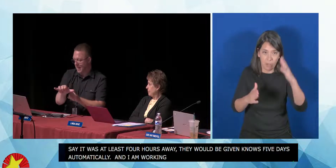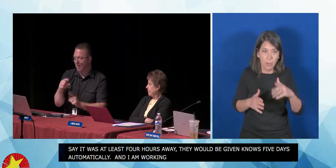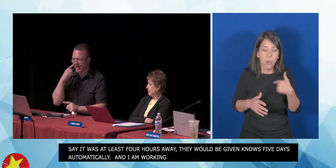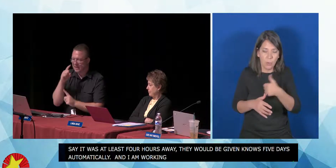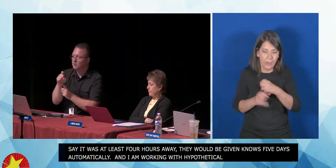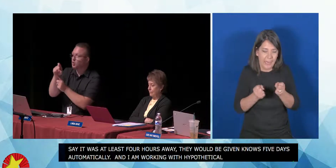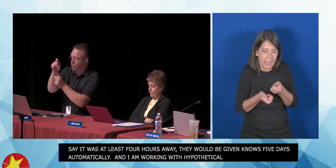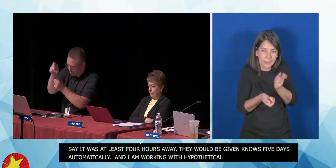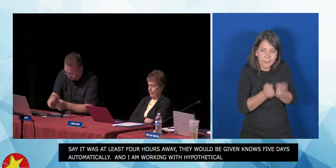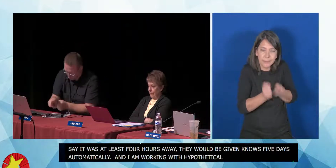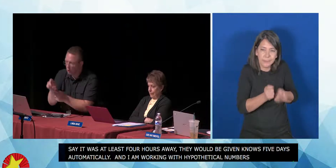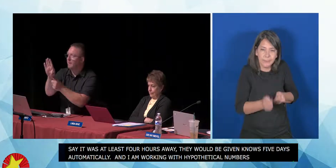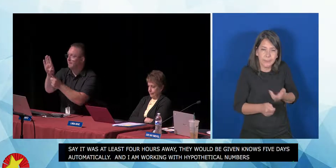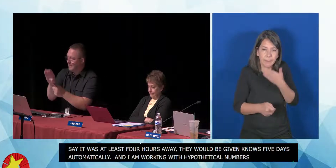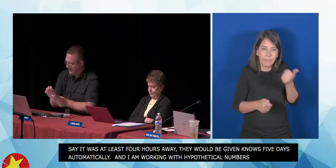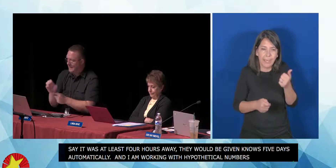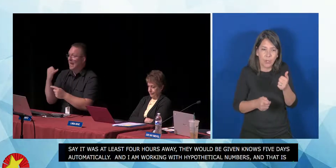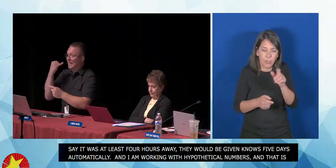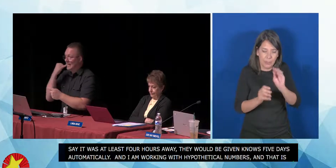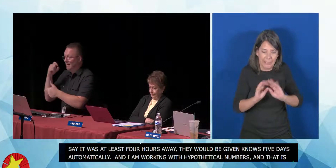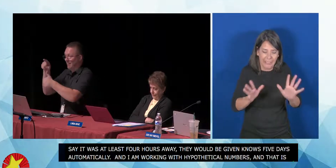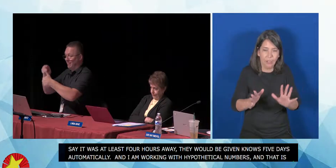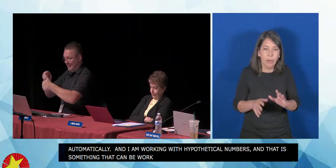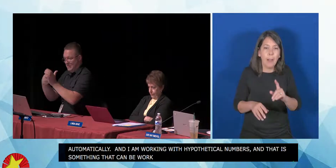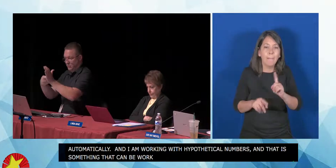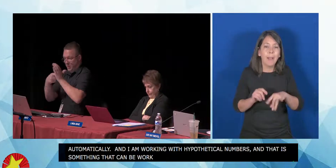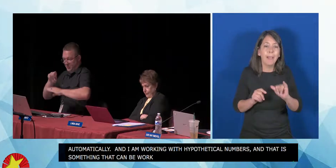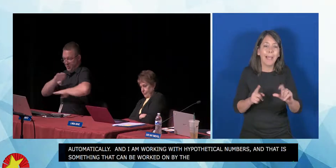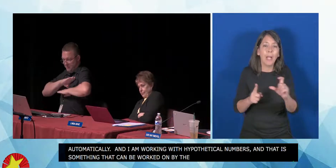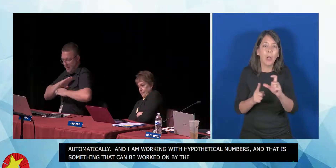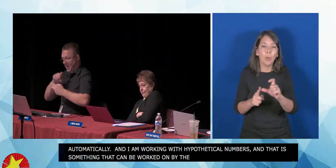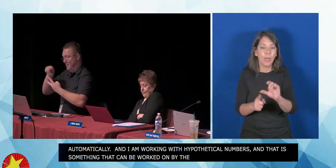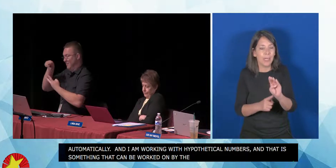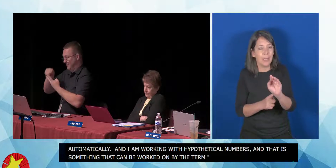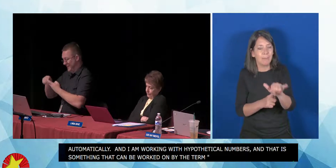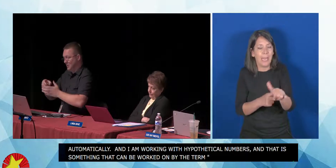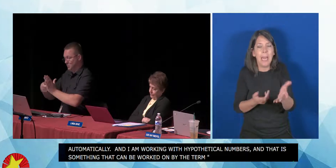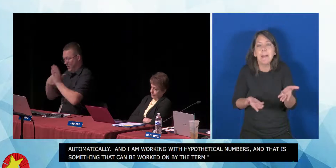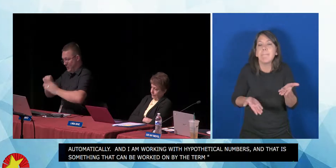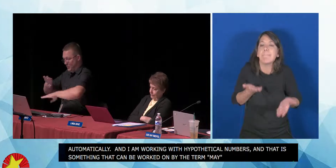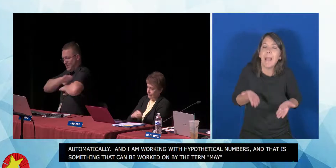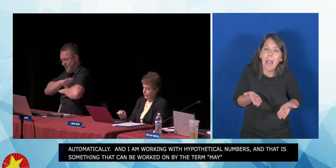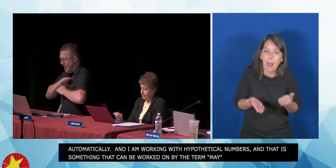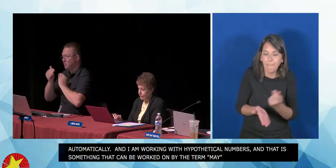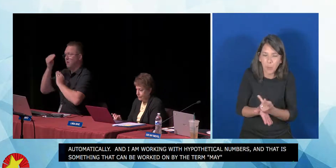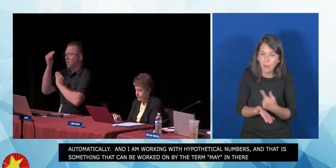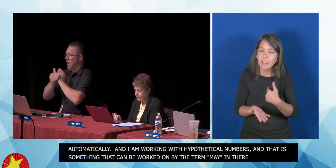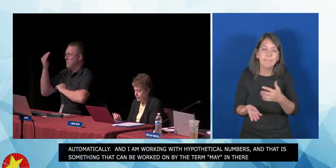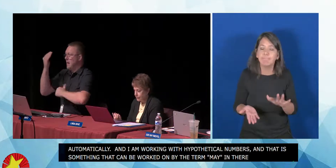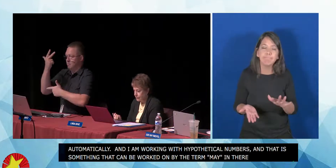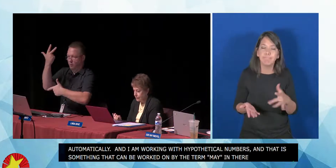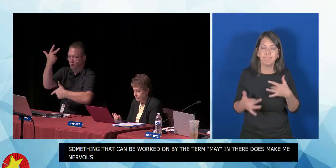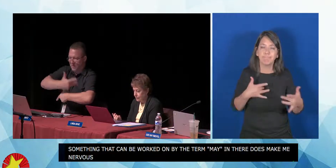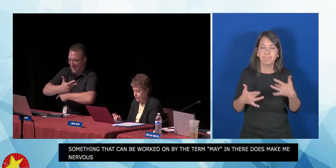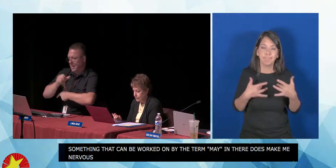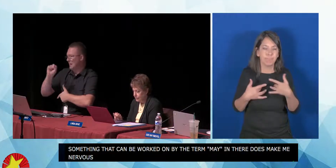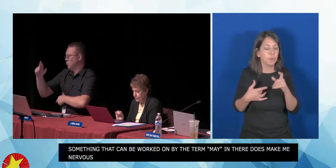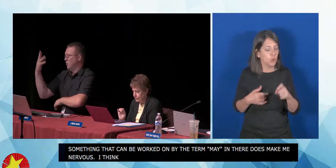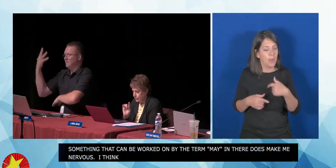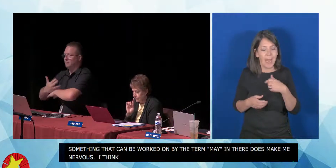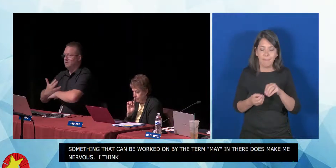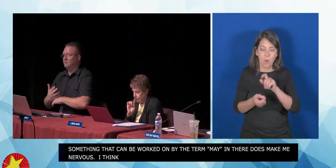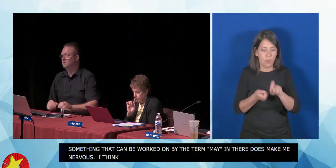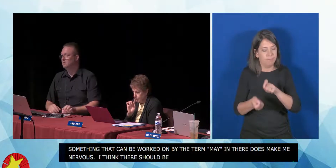on, but the term may in there does make me nervous. I think that there should be certain parameters that if